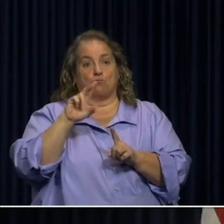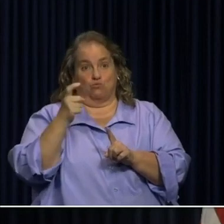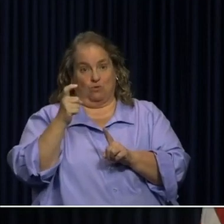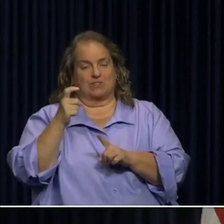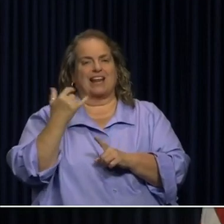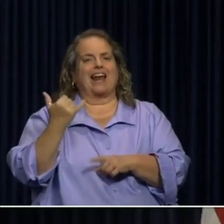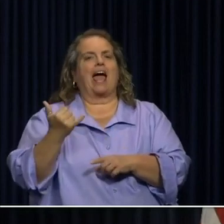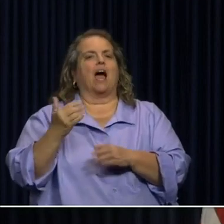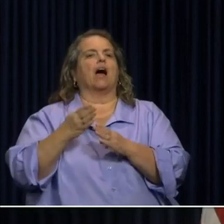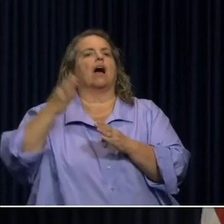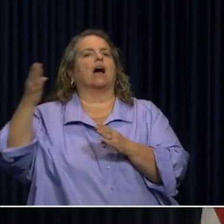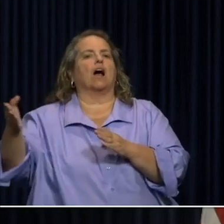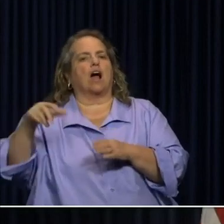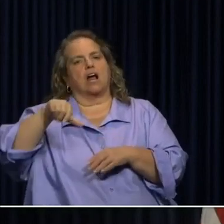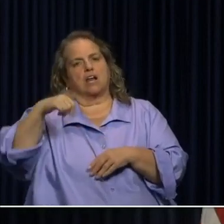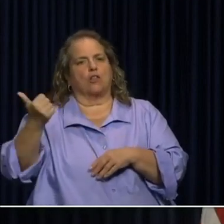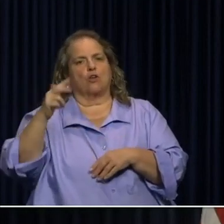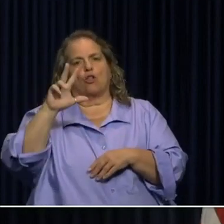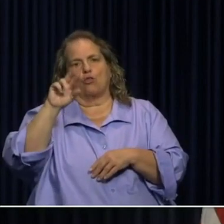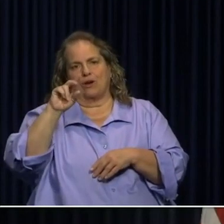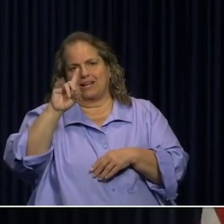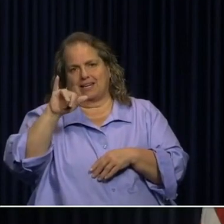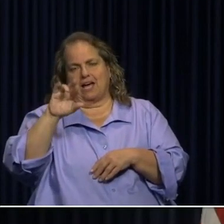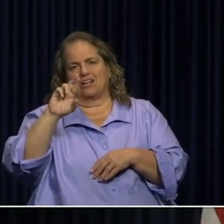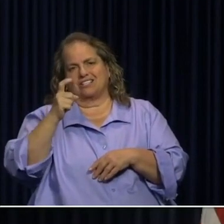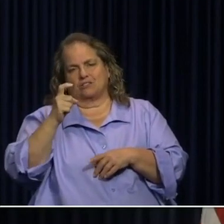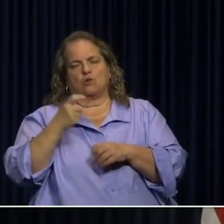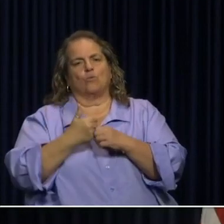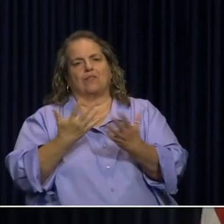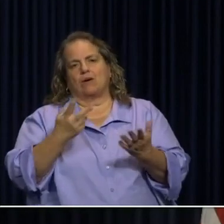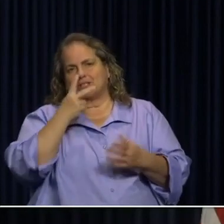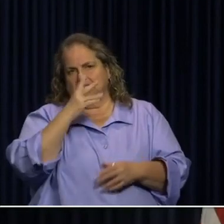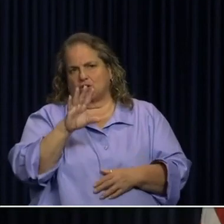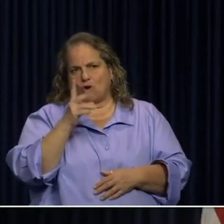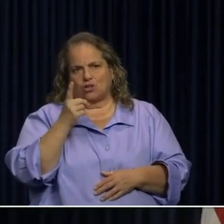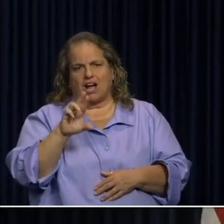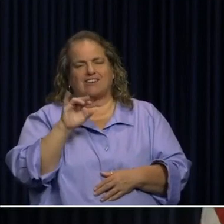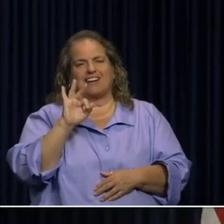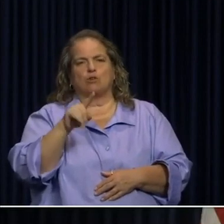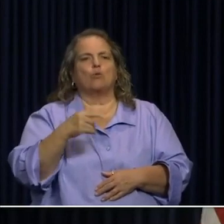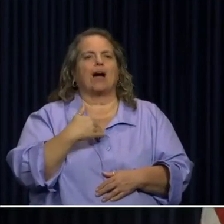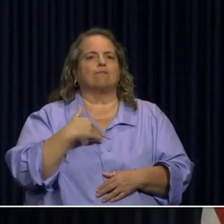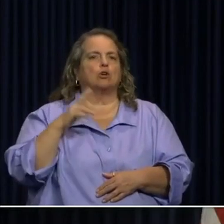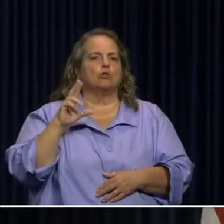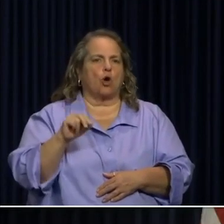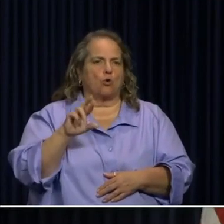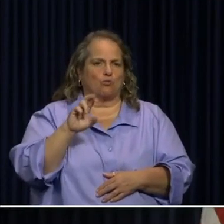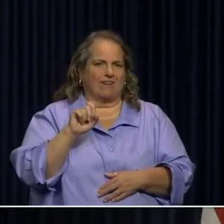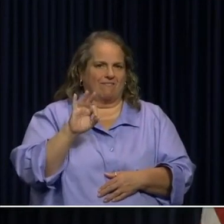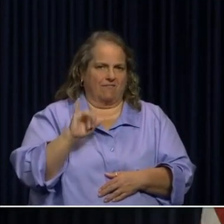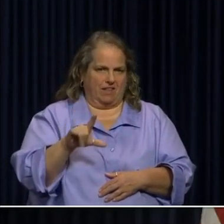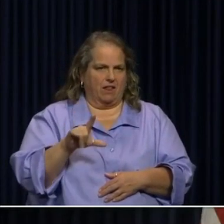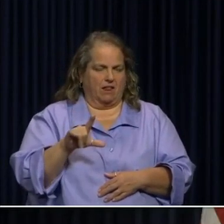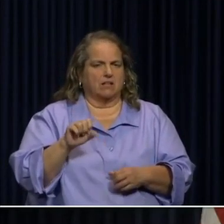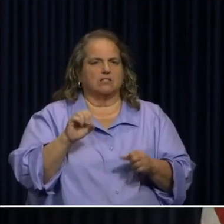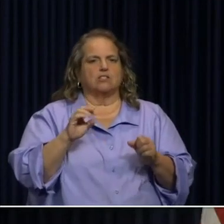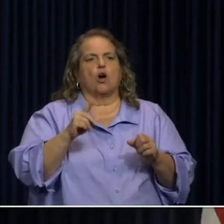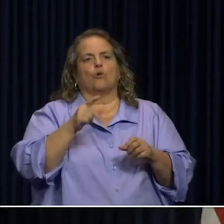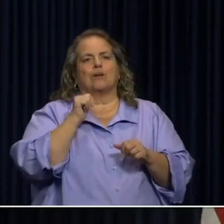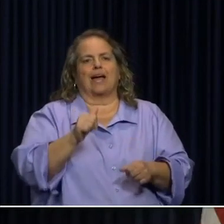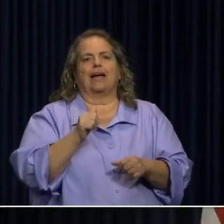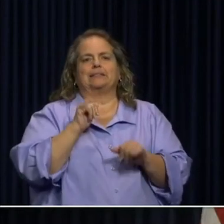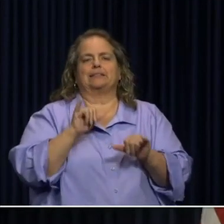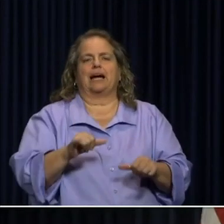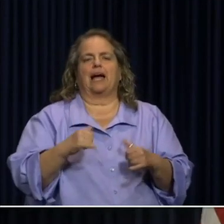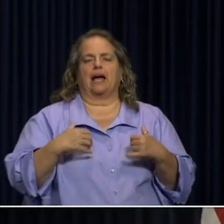prescription without going in to see your doctor if you have the no refills. This is just a way to keep everybody healthy and